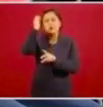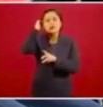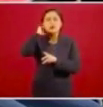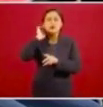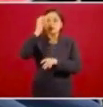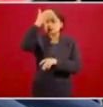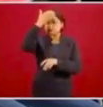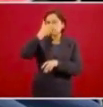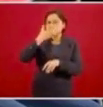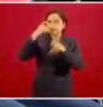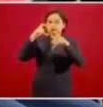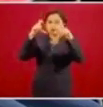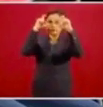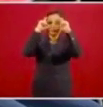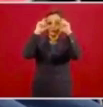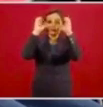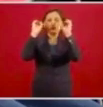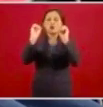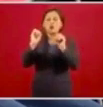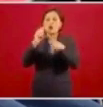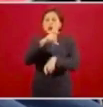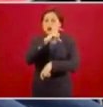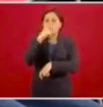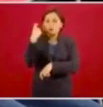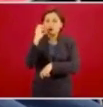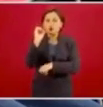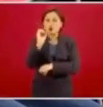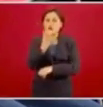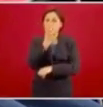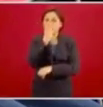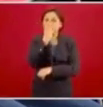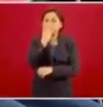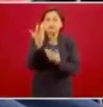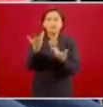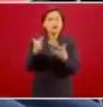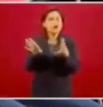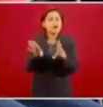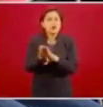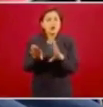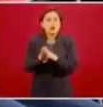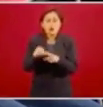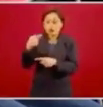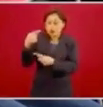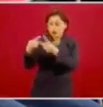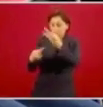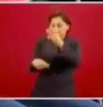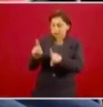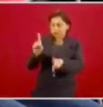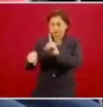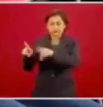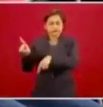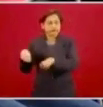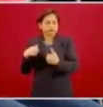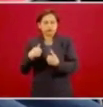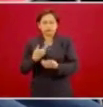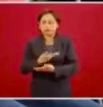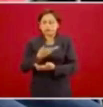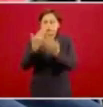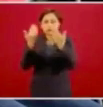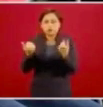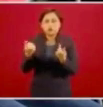health sector, because they have access to different kinds of medical